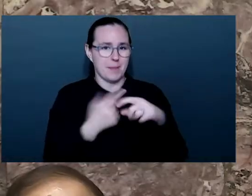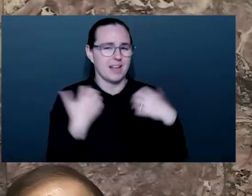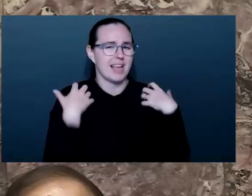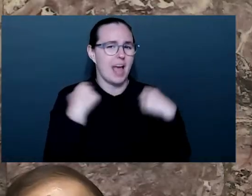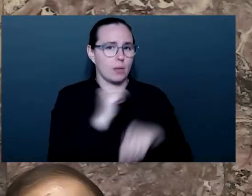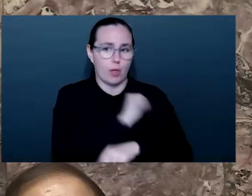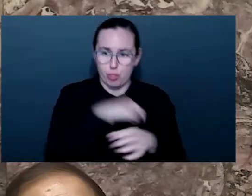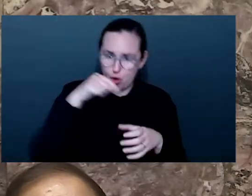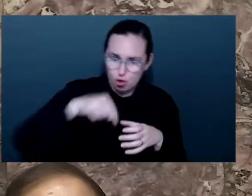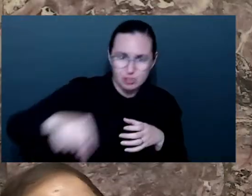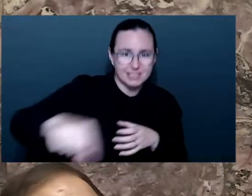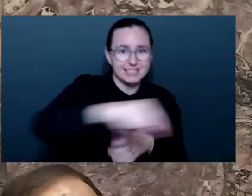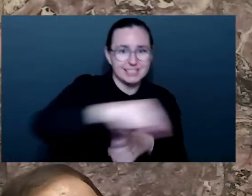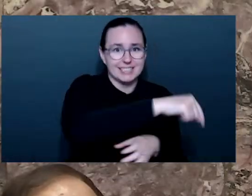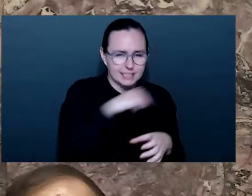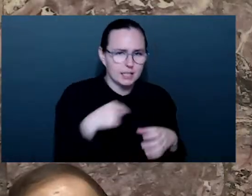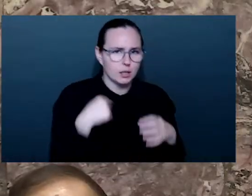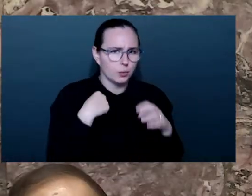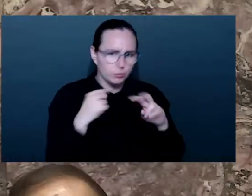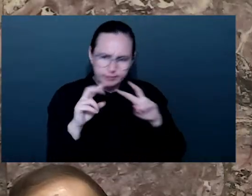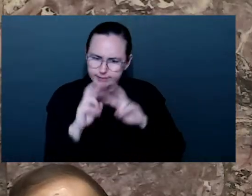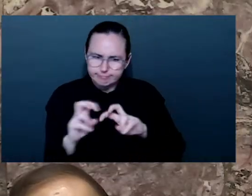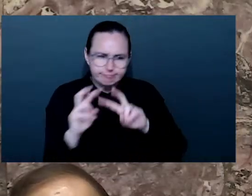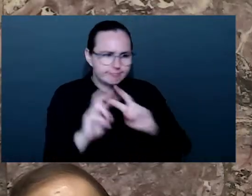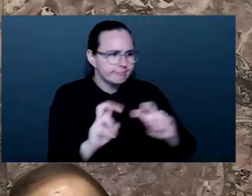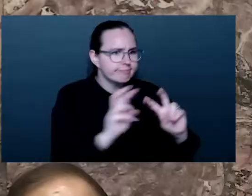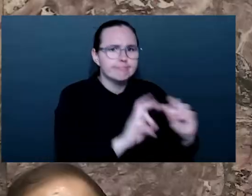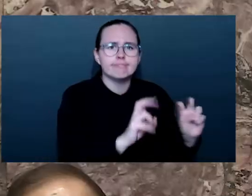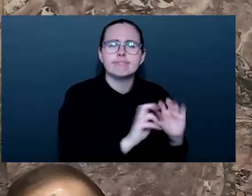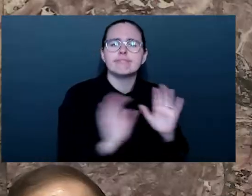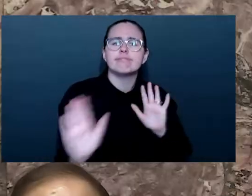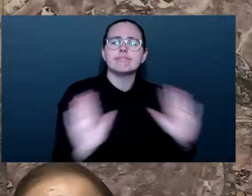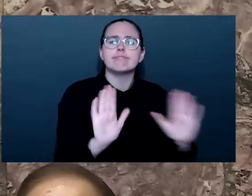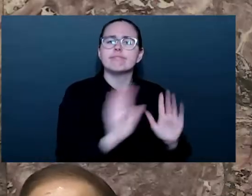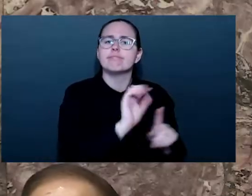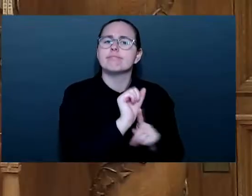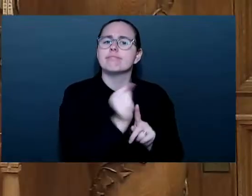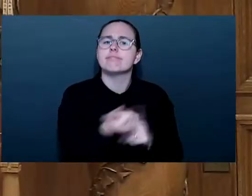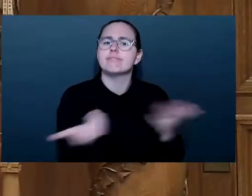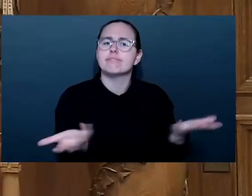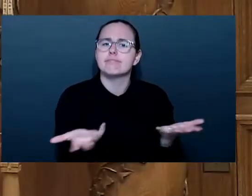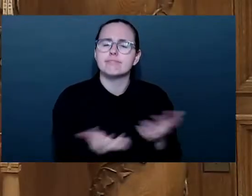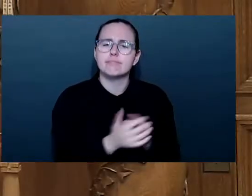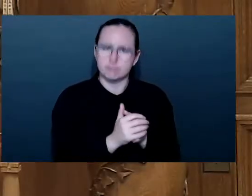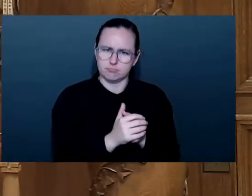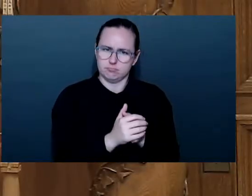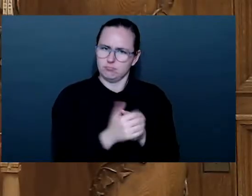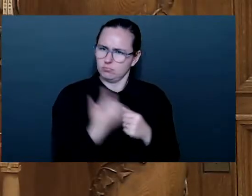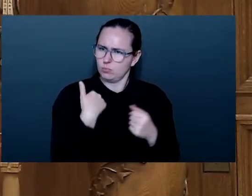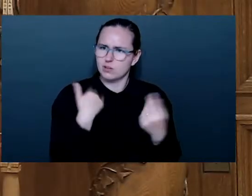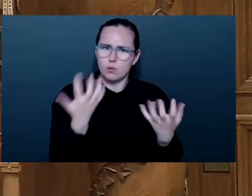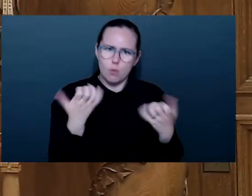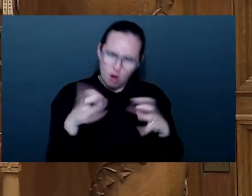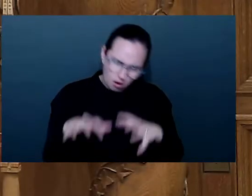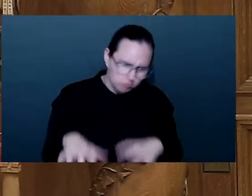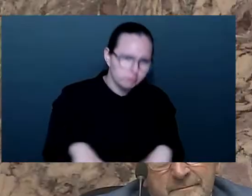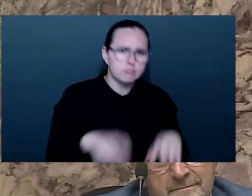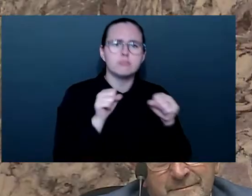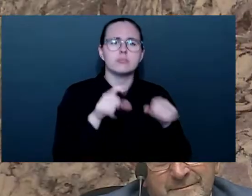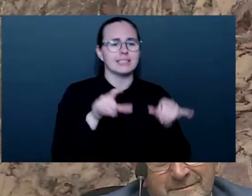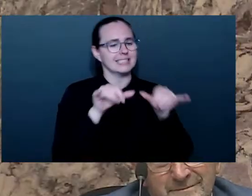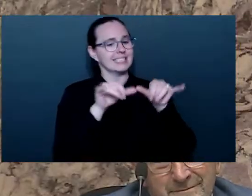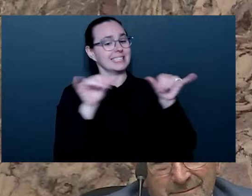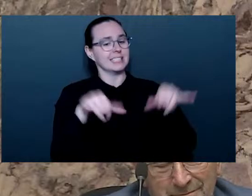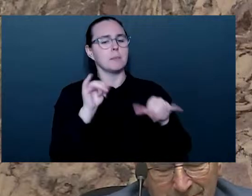are facing, Mr. Speaker, so that we can take action. Thank you. Member supplemental. Mr. Speaker,